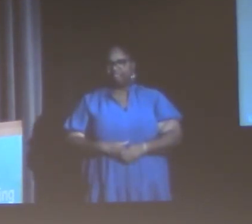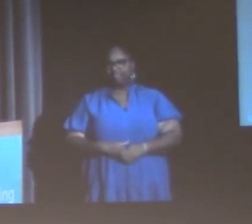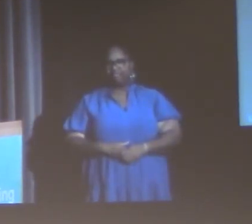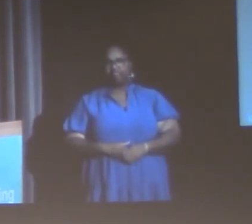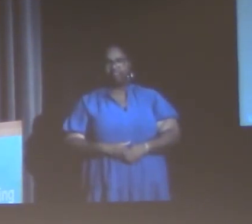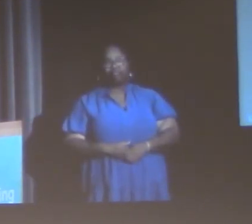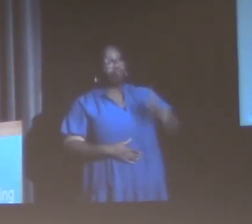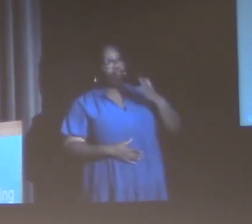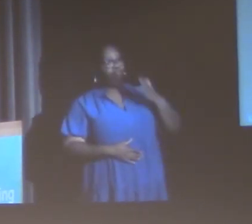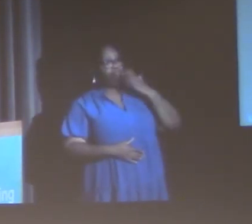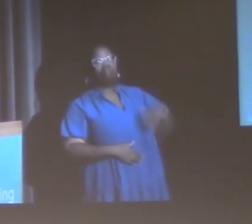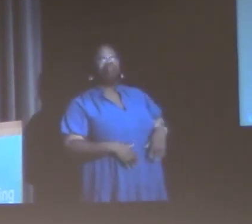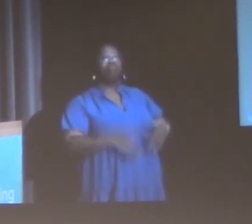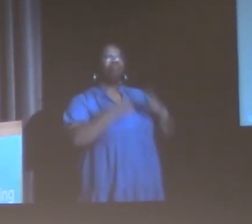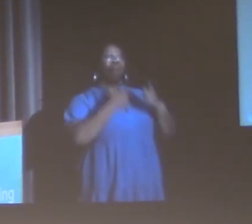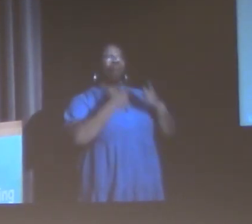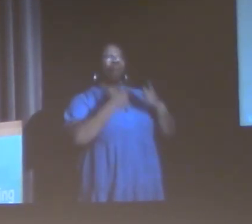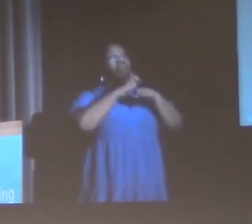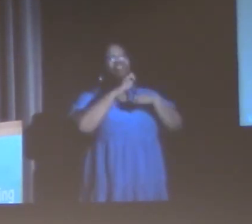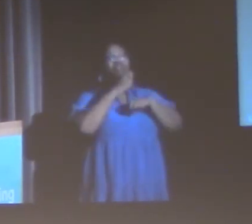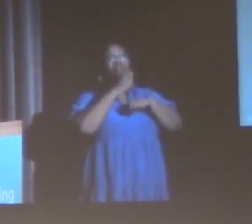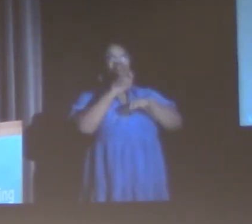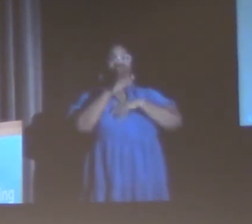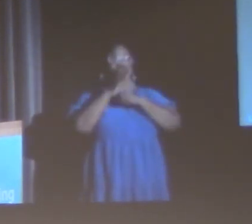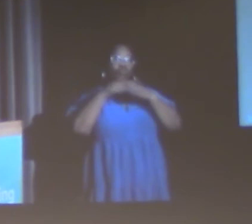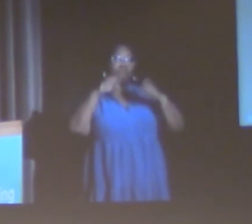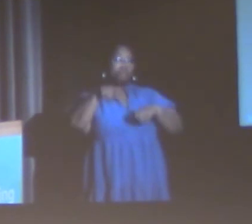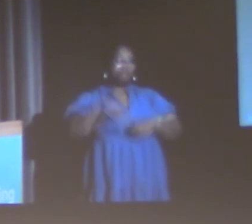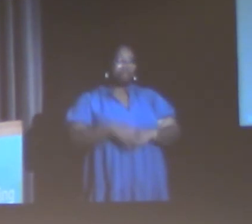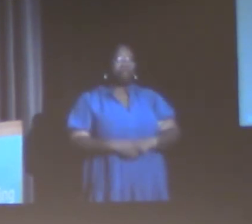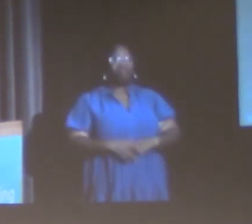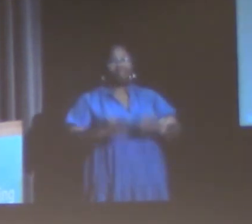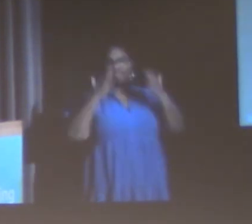We're out of time, so we have to wrap it up. Yes, thank you.